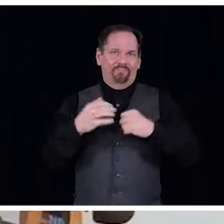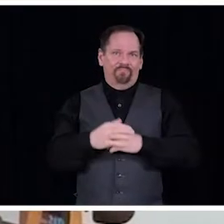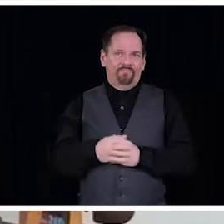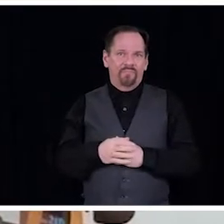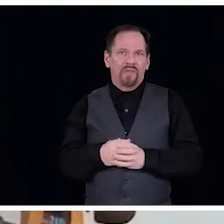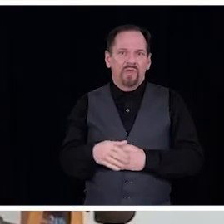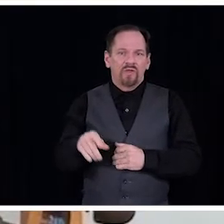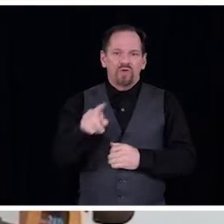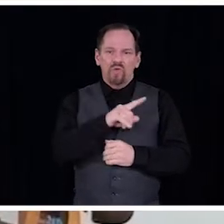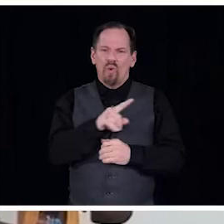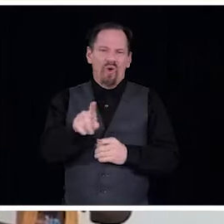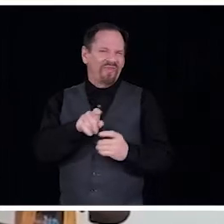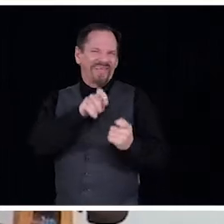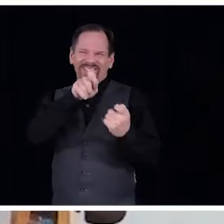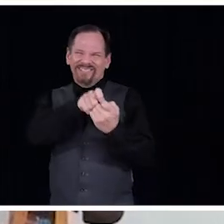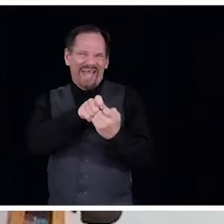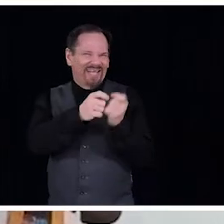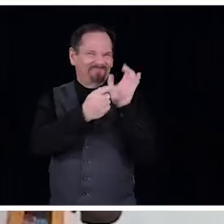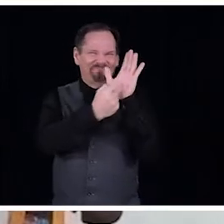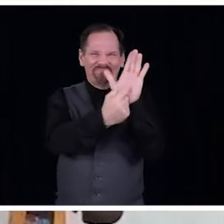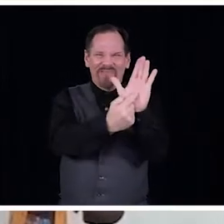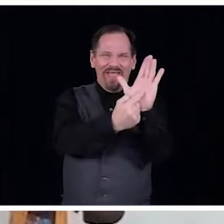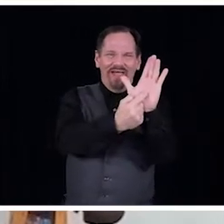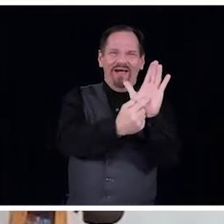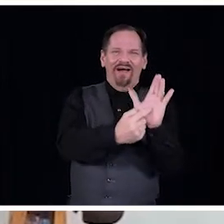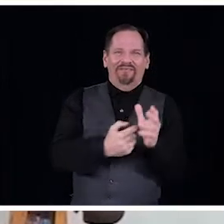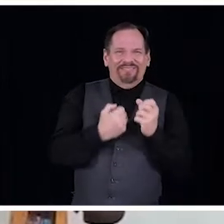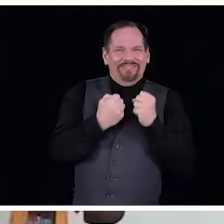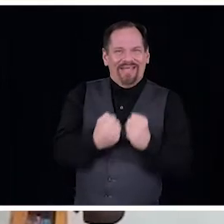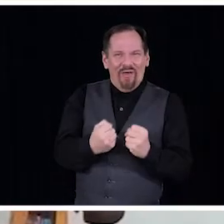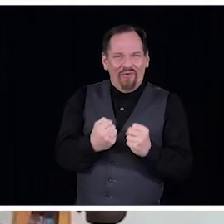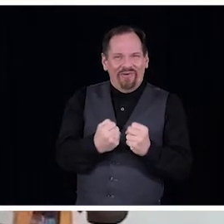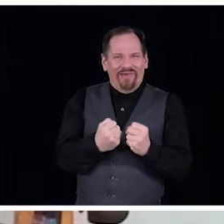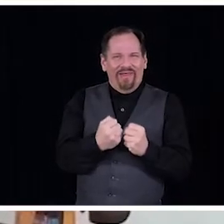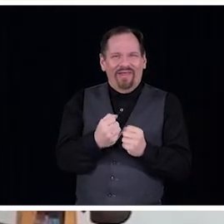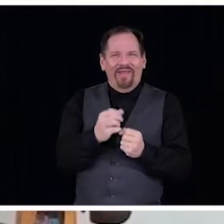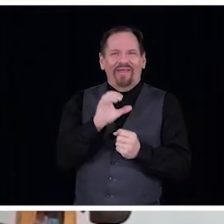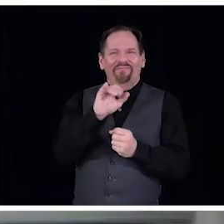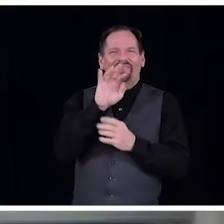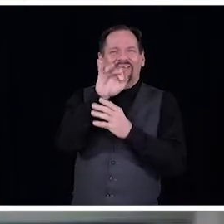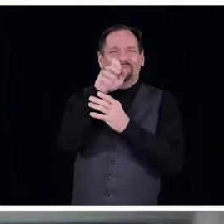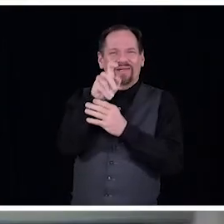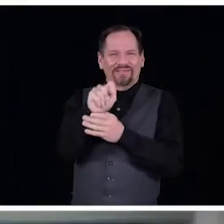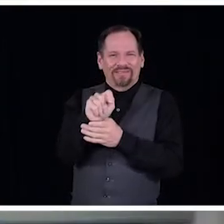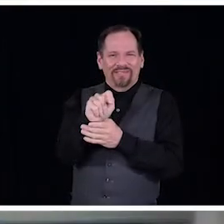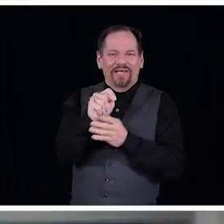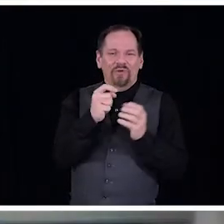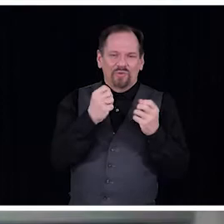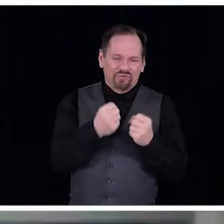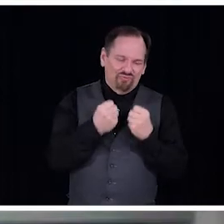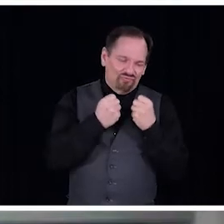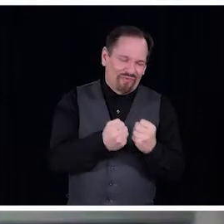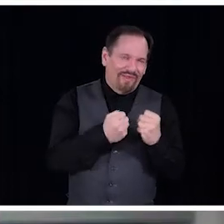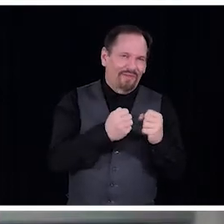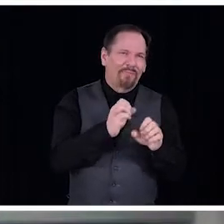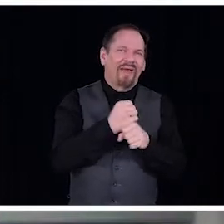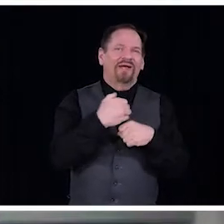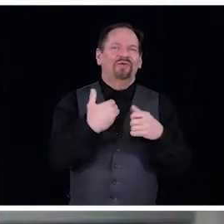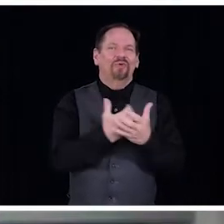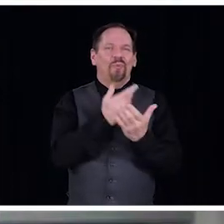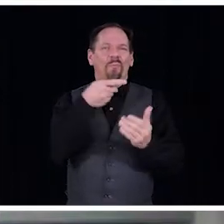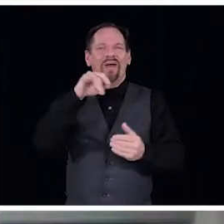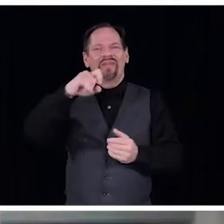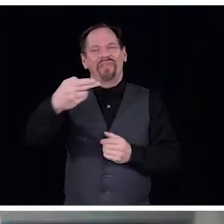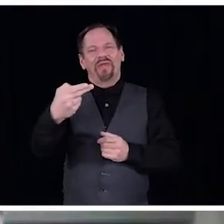sound investment, and you're going to use all of these strengths to pave a new path. You should be proud of your